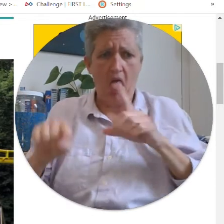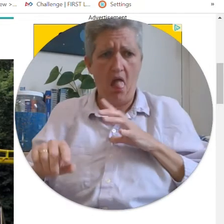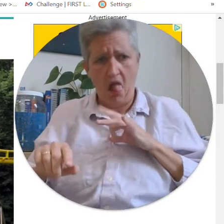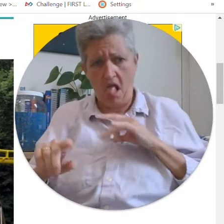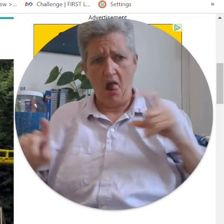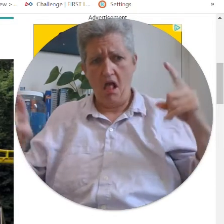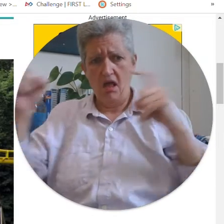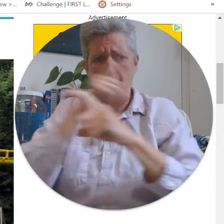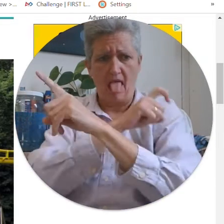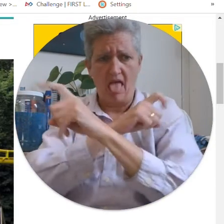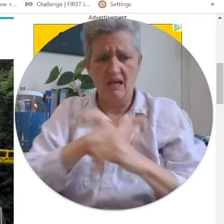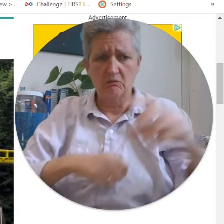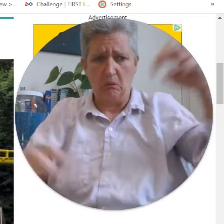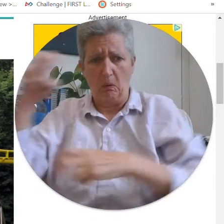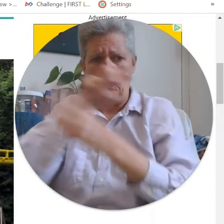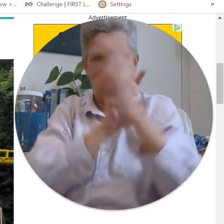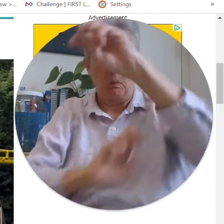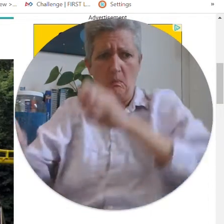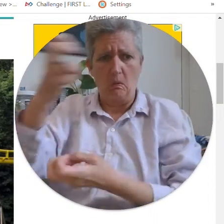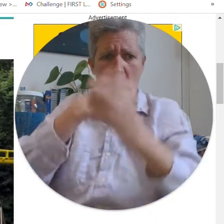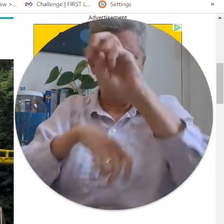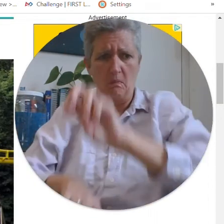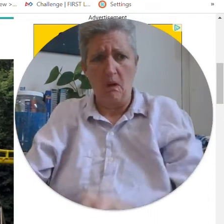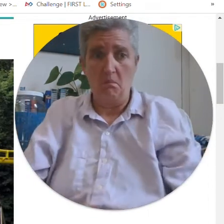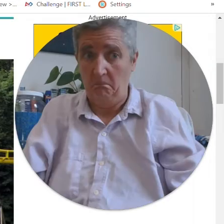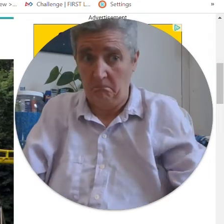complex, convoluted roller coaster?